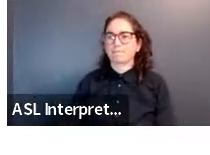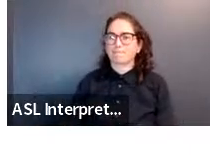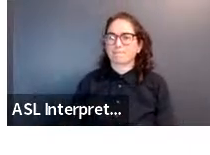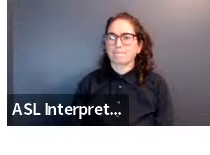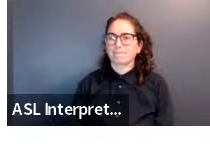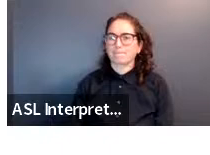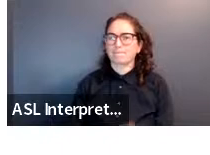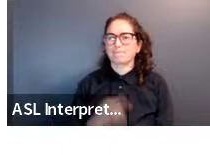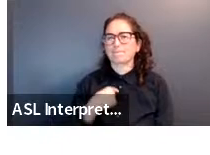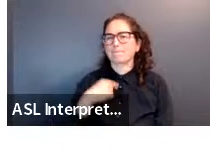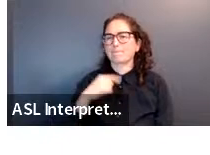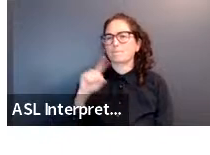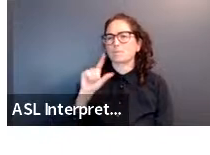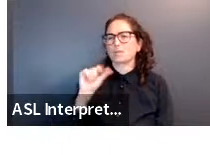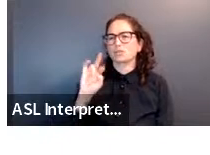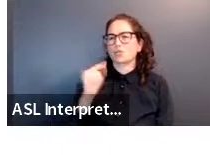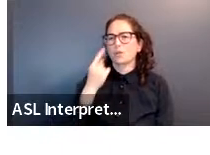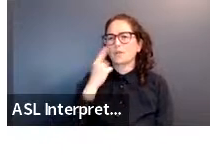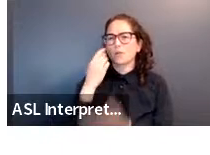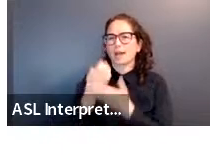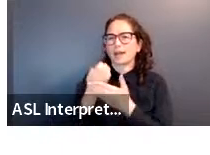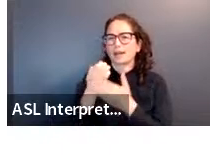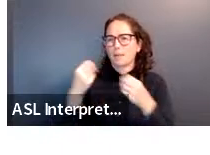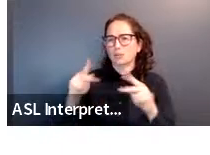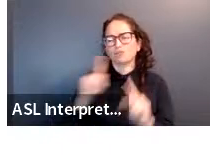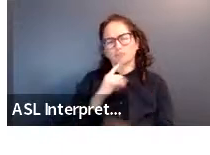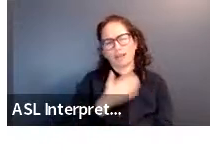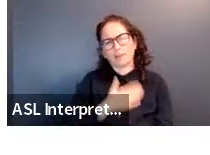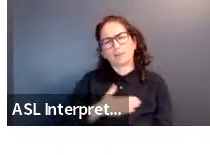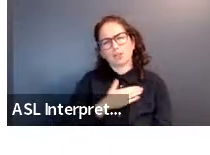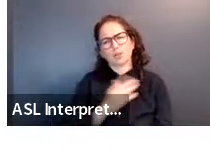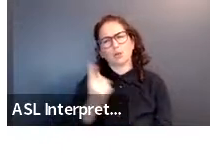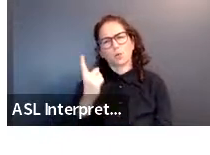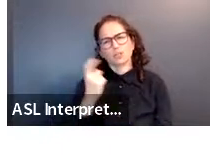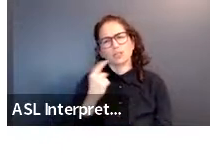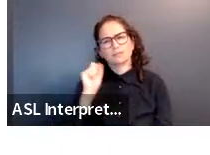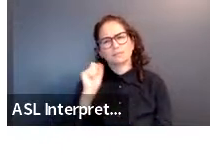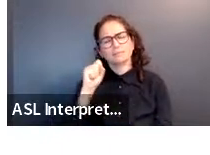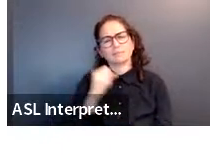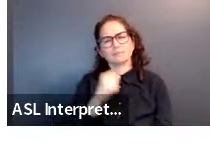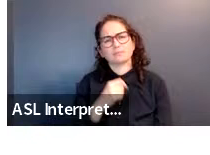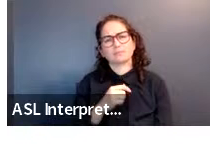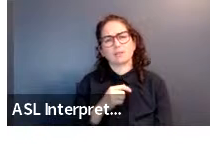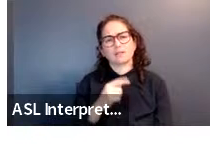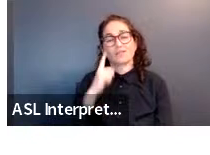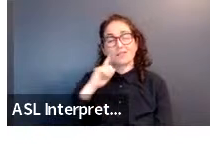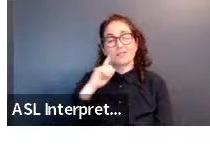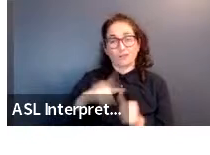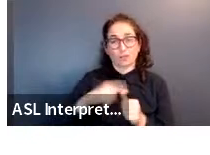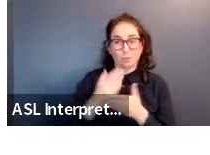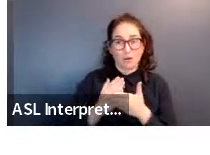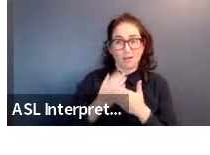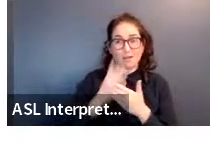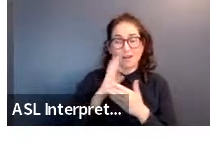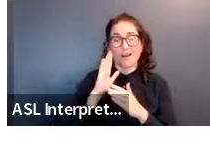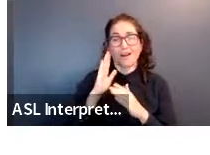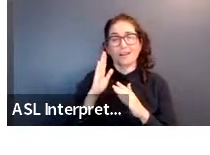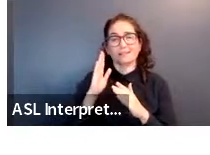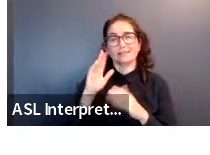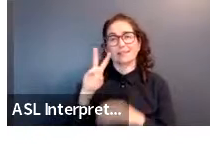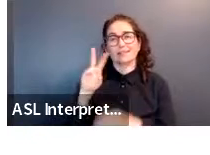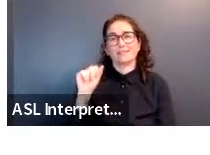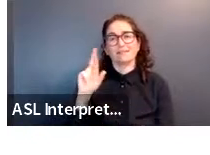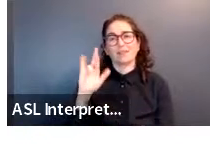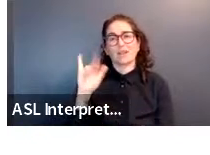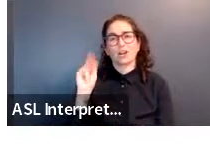On zoning for economic opportunity, and I appreciate your question. So I think on the first part on variances, what I would say is